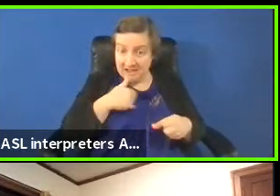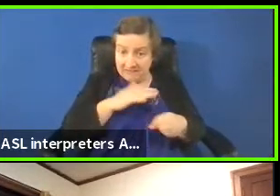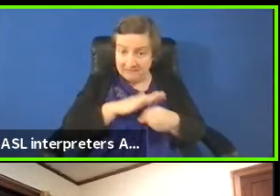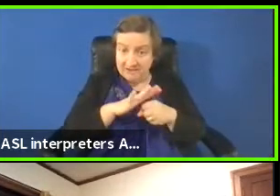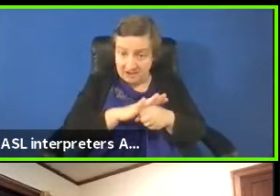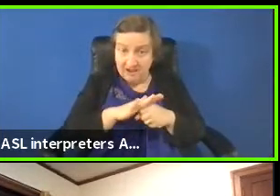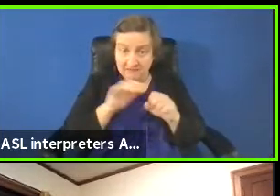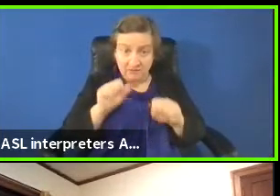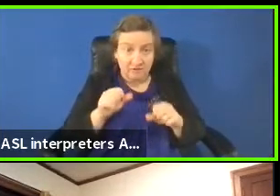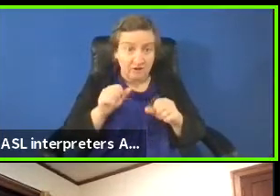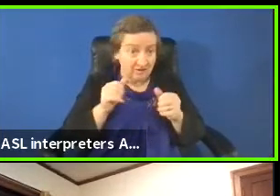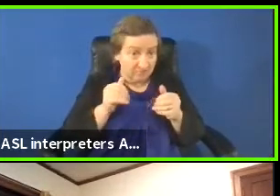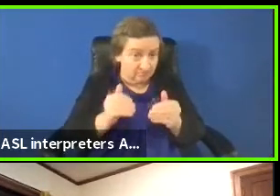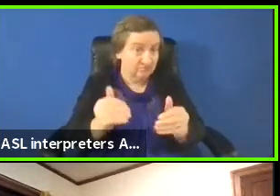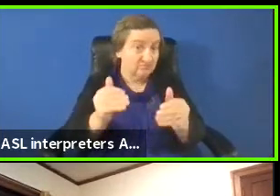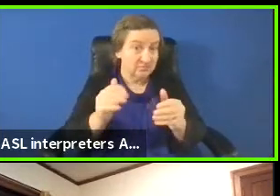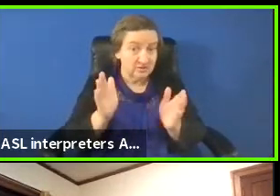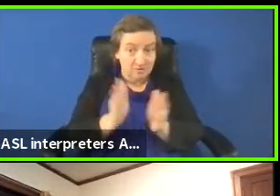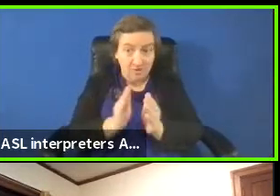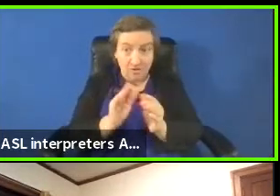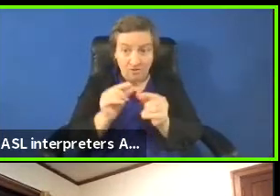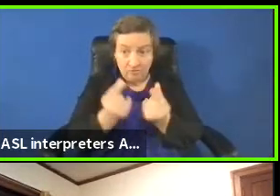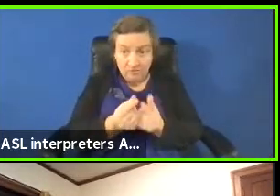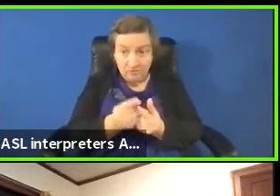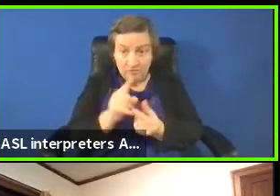go into the small groups?